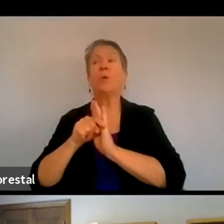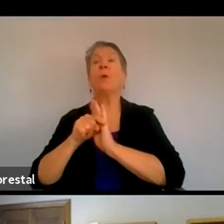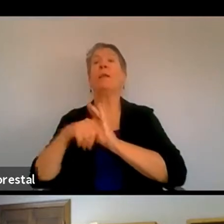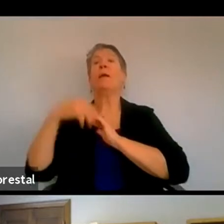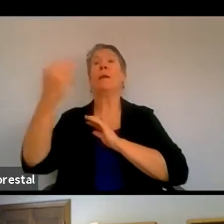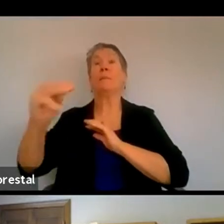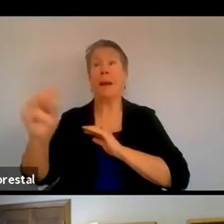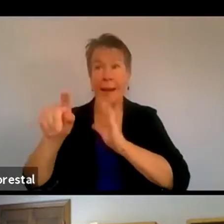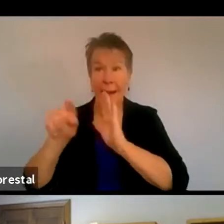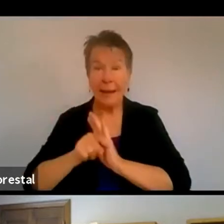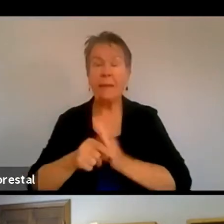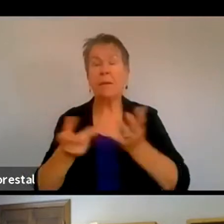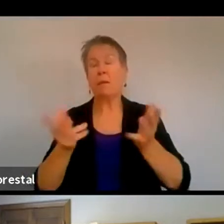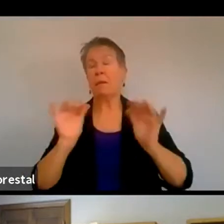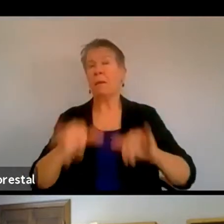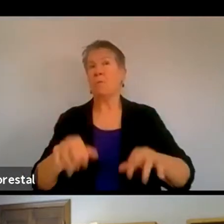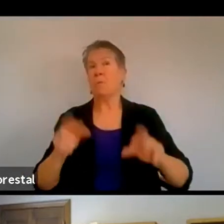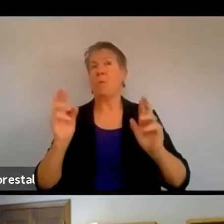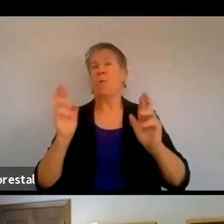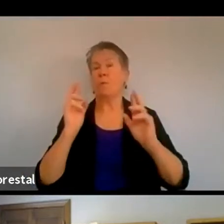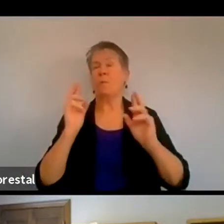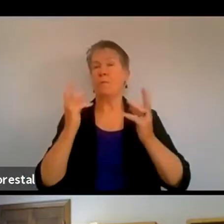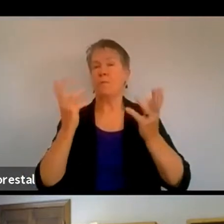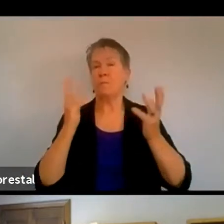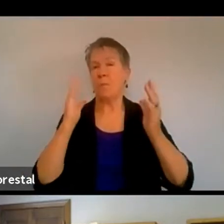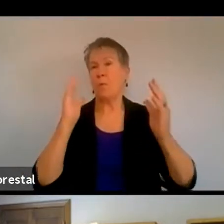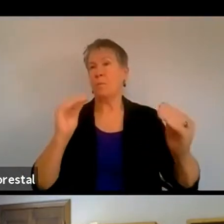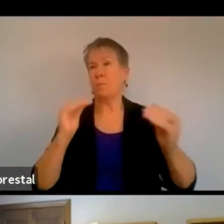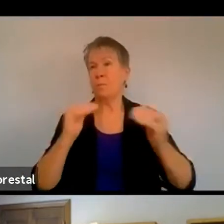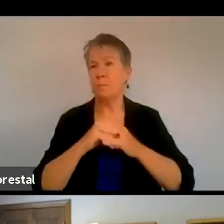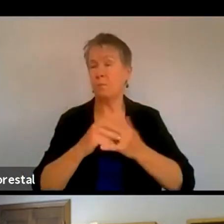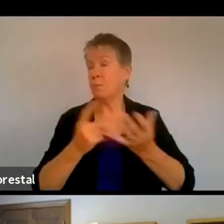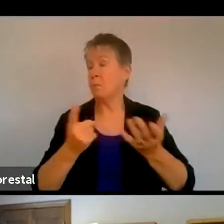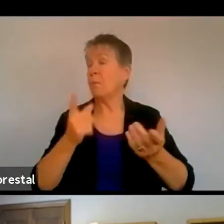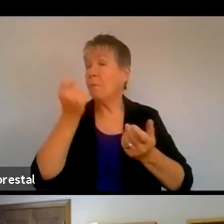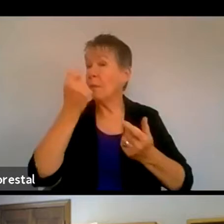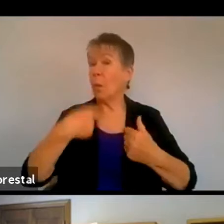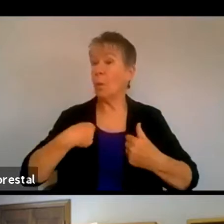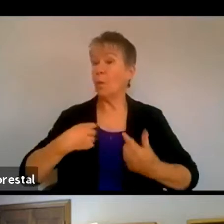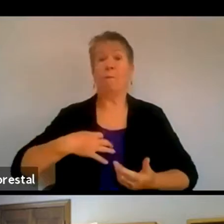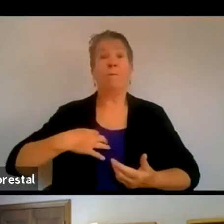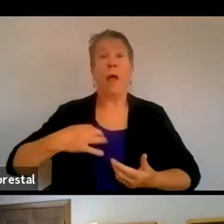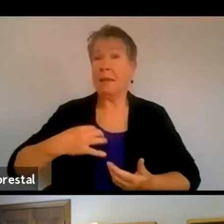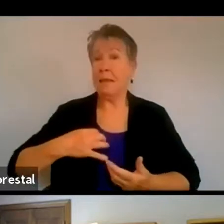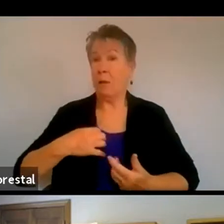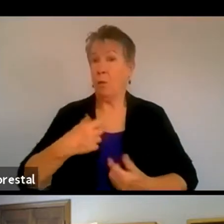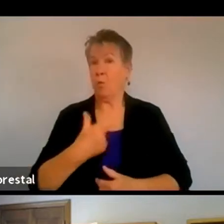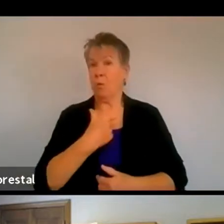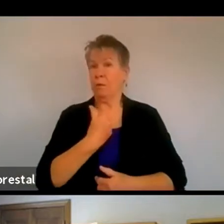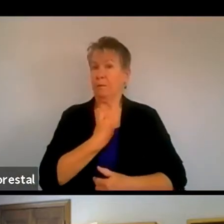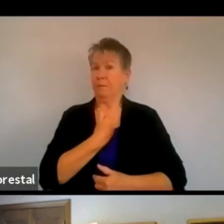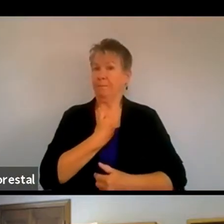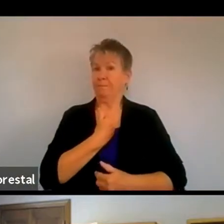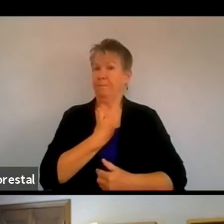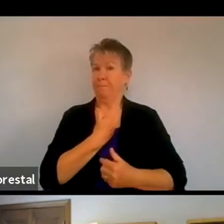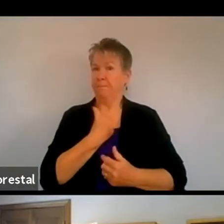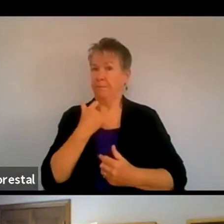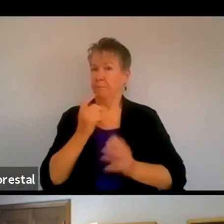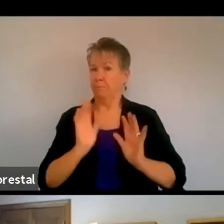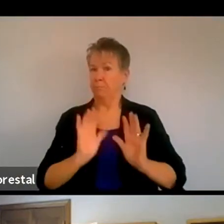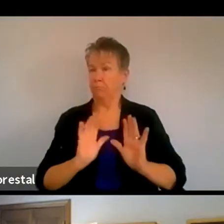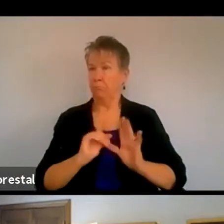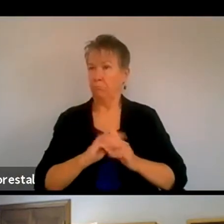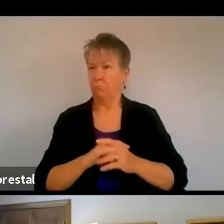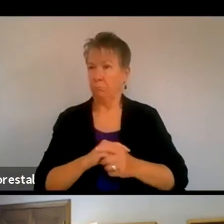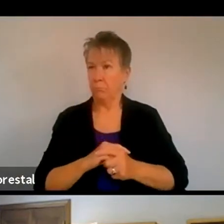through an abundance of caution. And I will tell you, just largely because, you know, I'm on the phone, by the way, this morning with 3